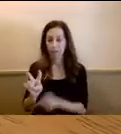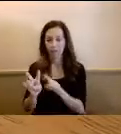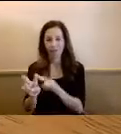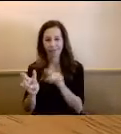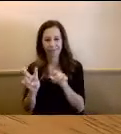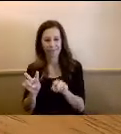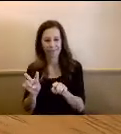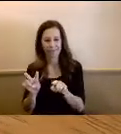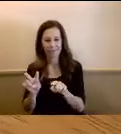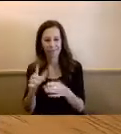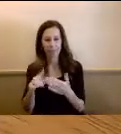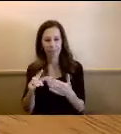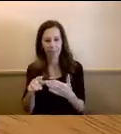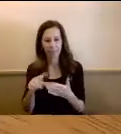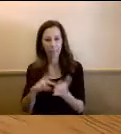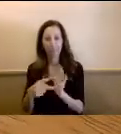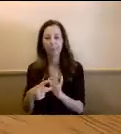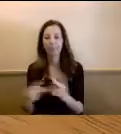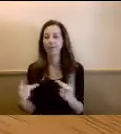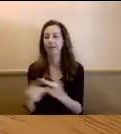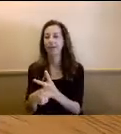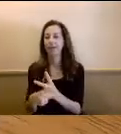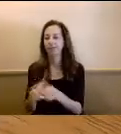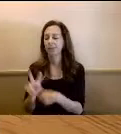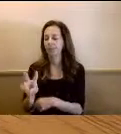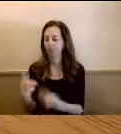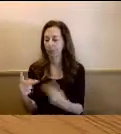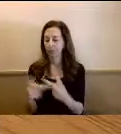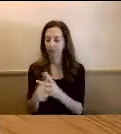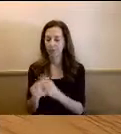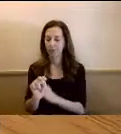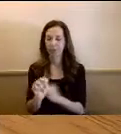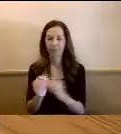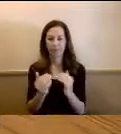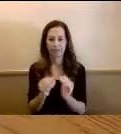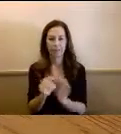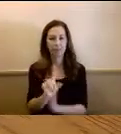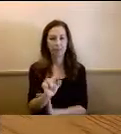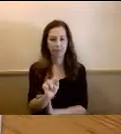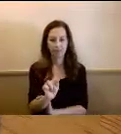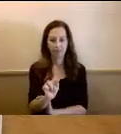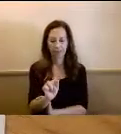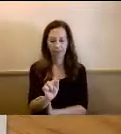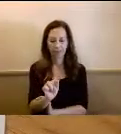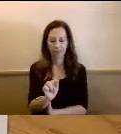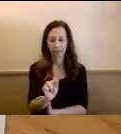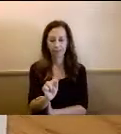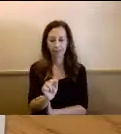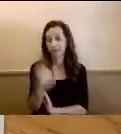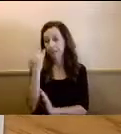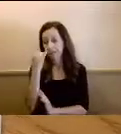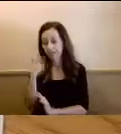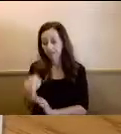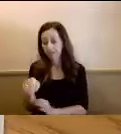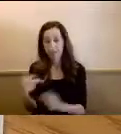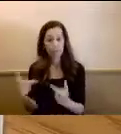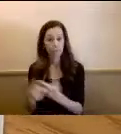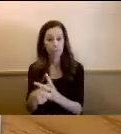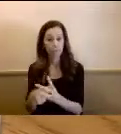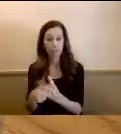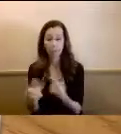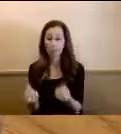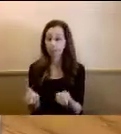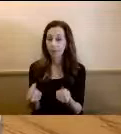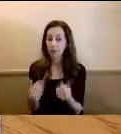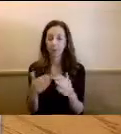to the variable, it means 2 times n equals 20. So if it's multiplication,